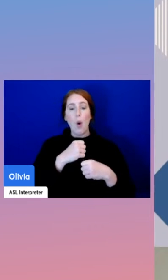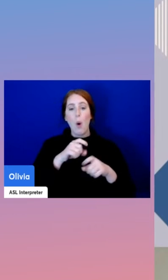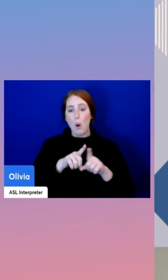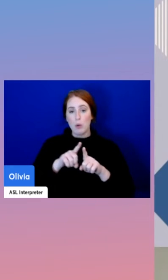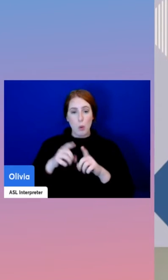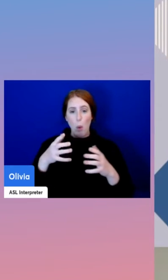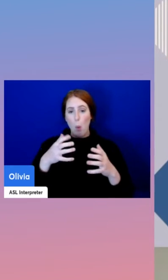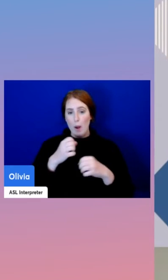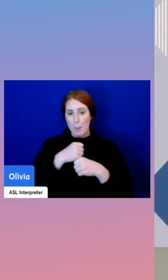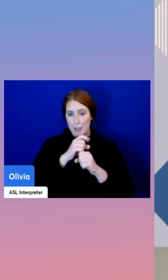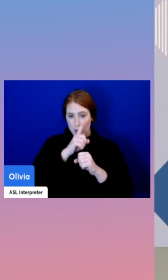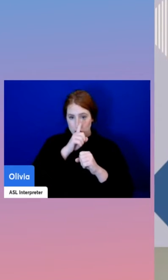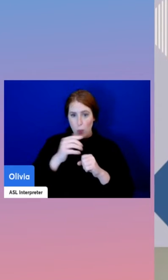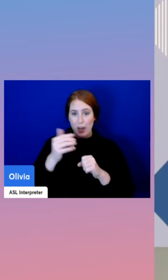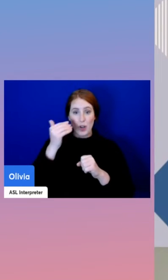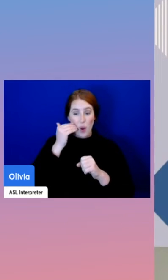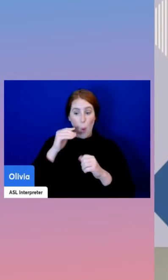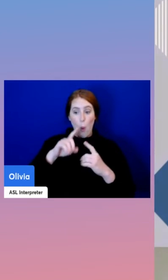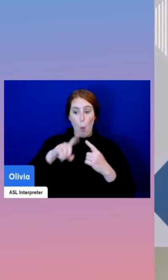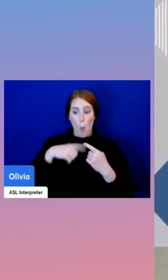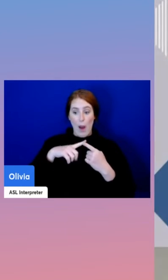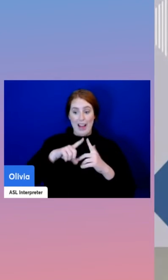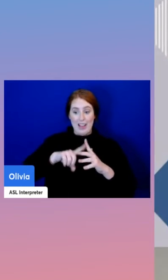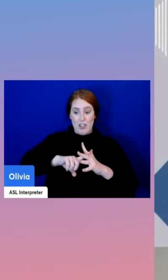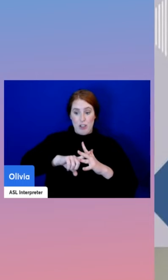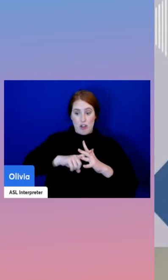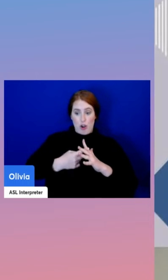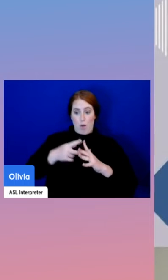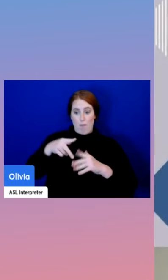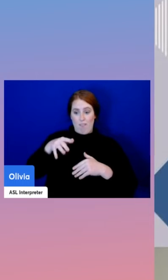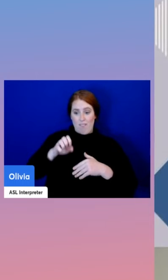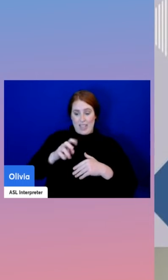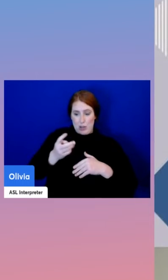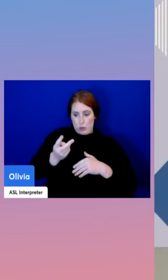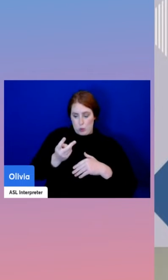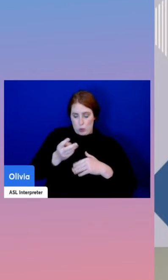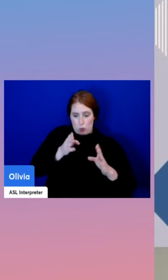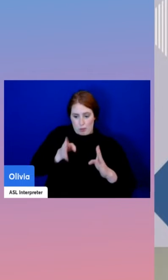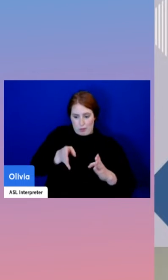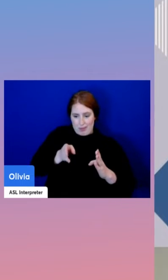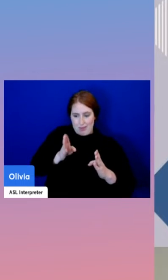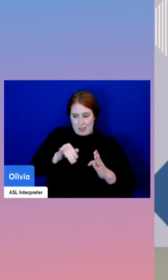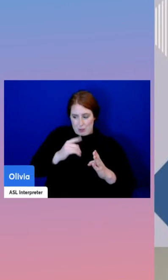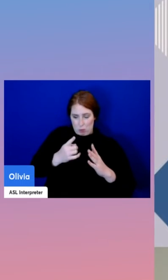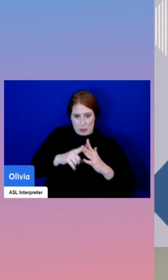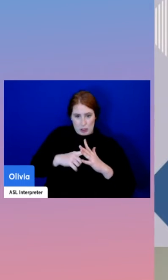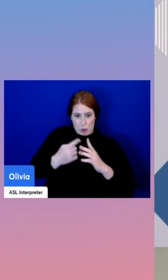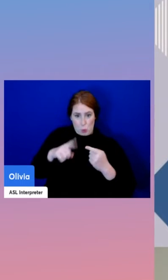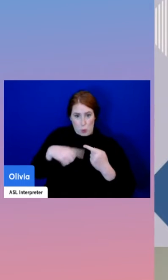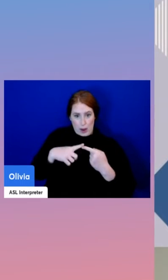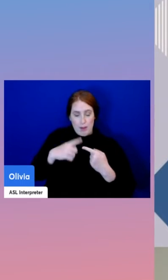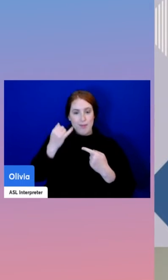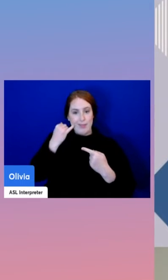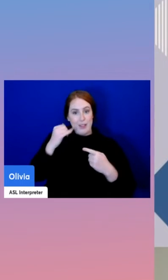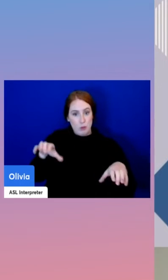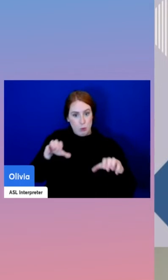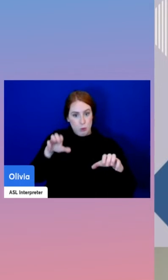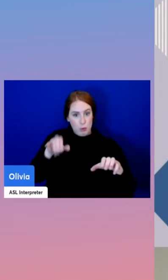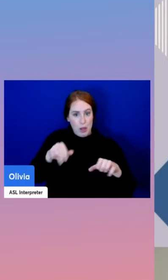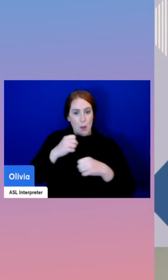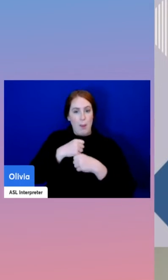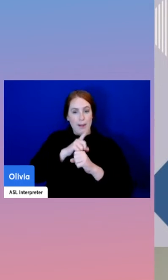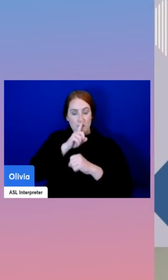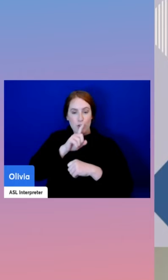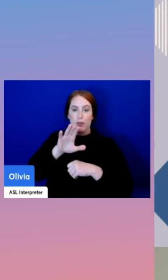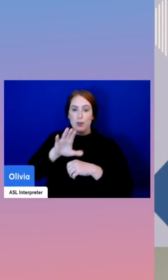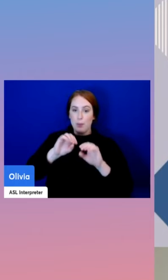established when we want to start phase 2. Being able to do this will ensure that your organization commits to